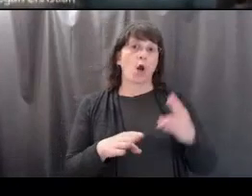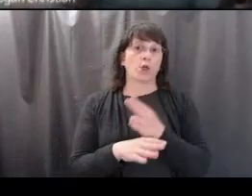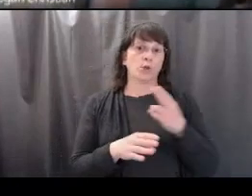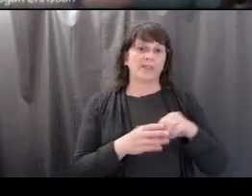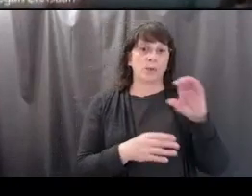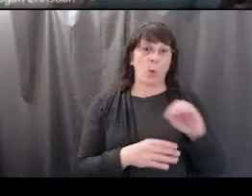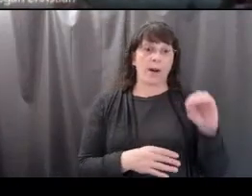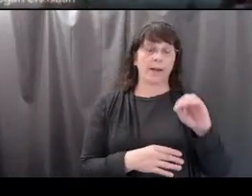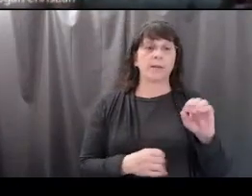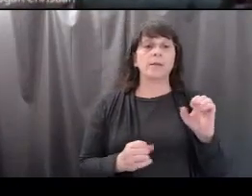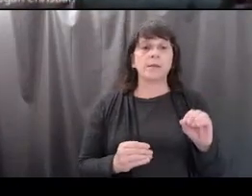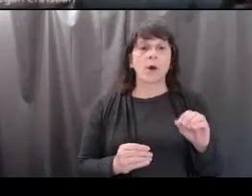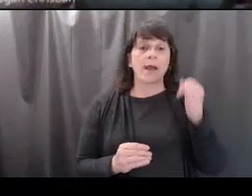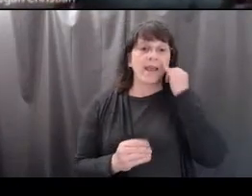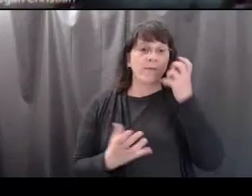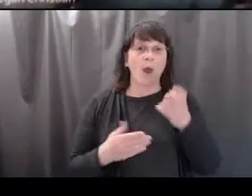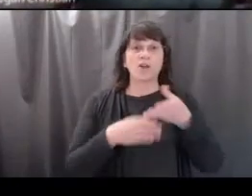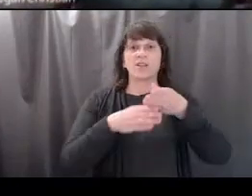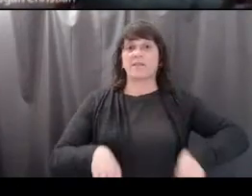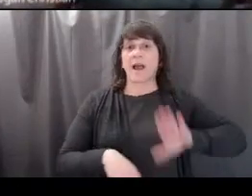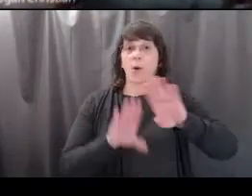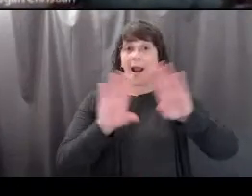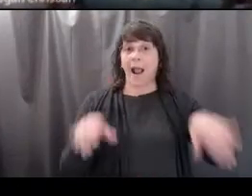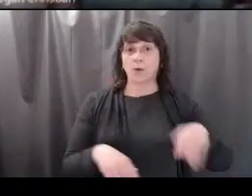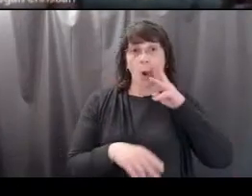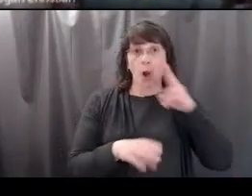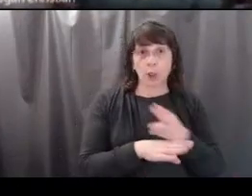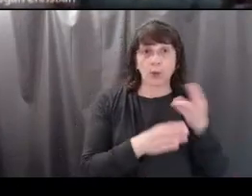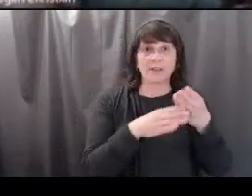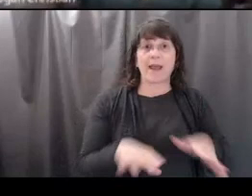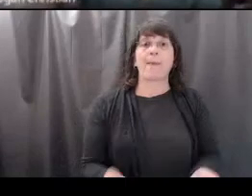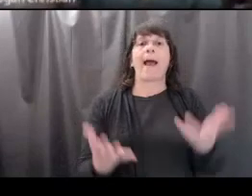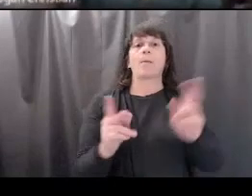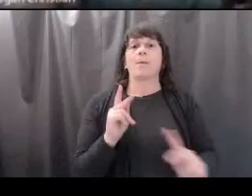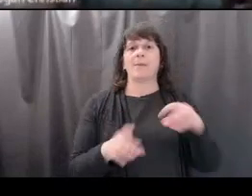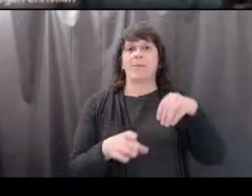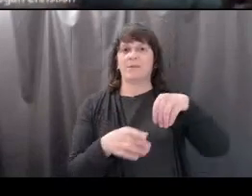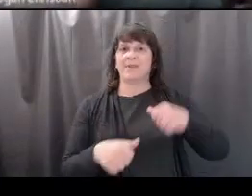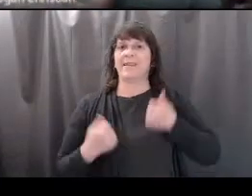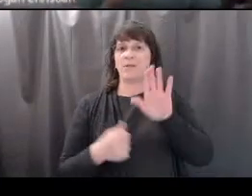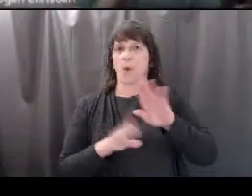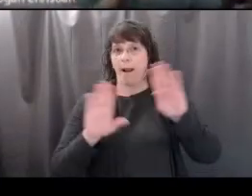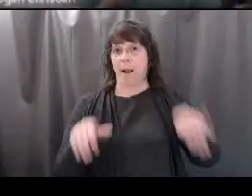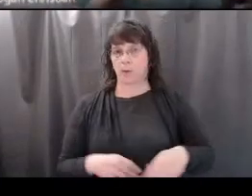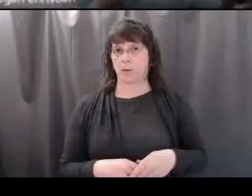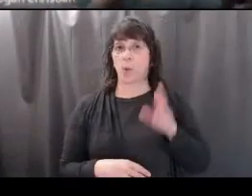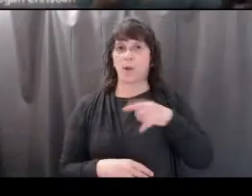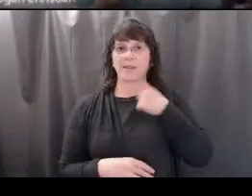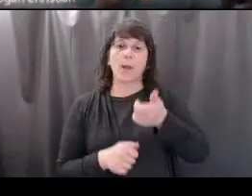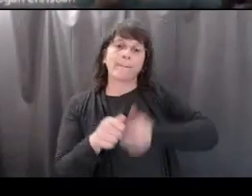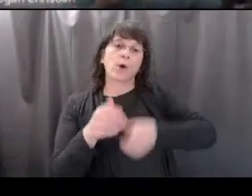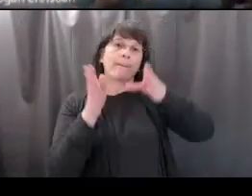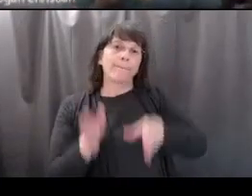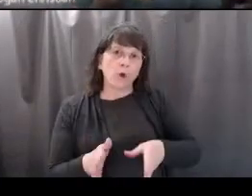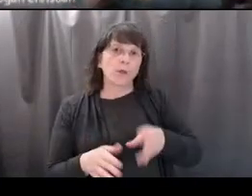slide. So if you'd like, you can divide your household water use by the number of people in your household, and that'll tell you your per